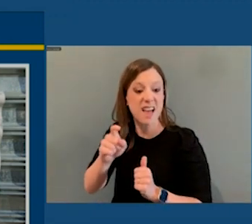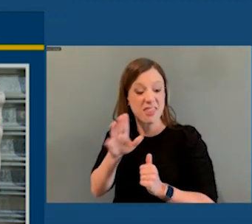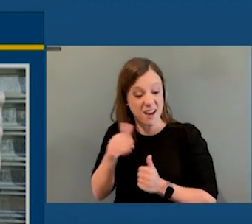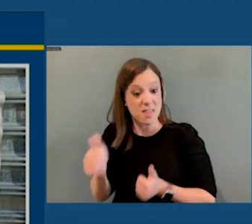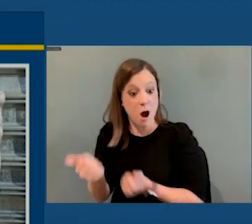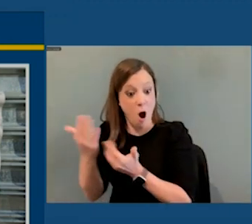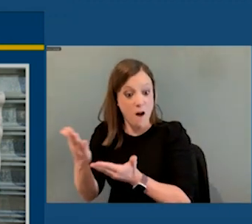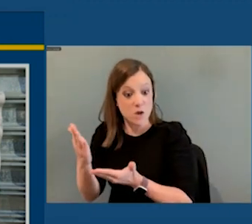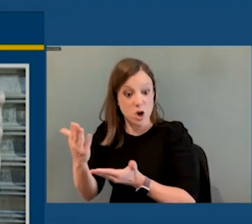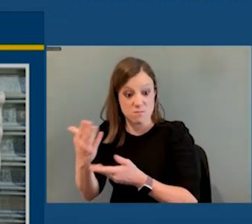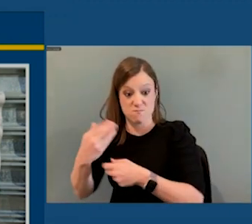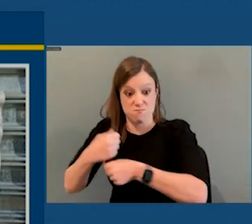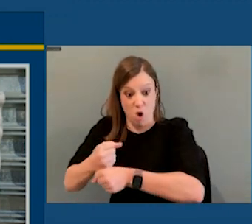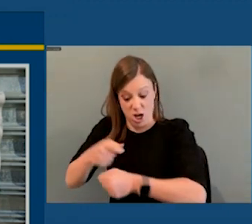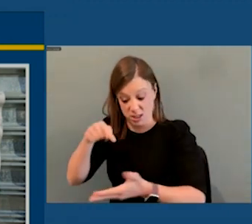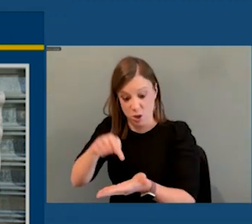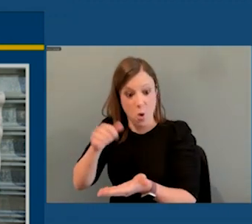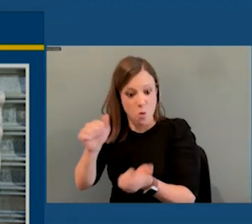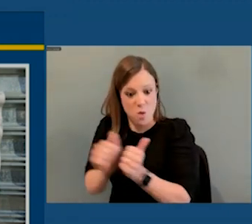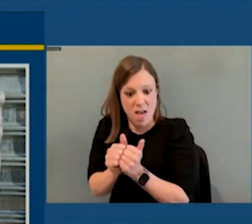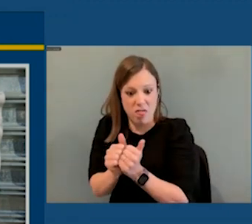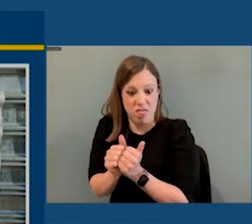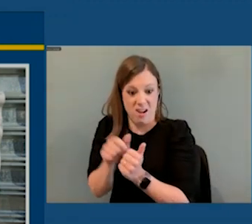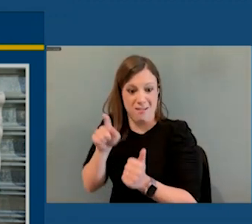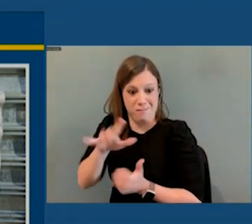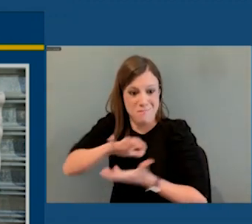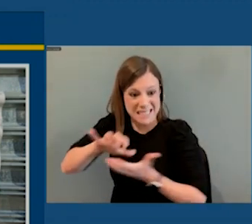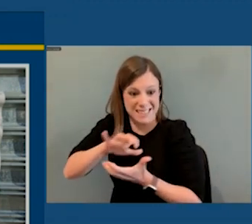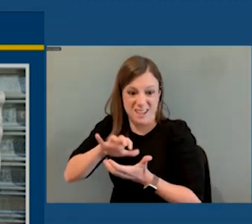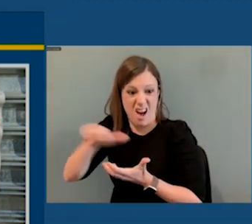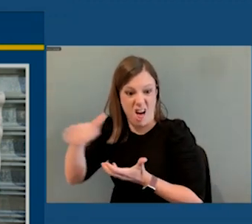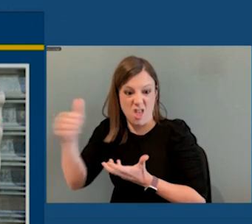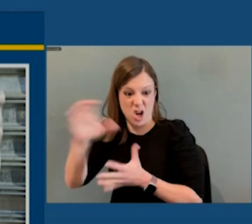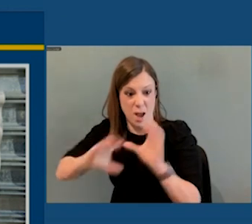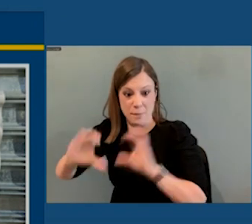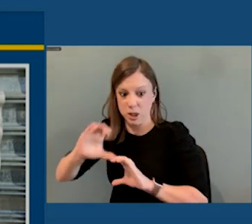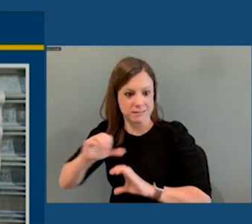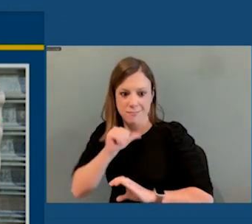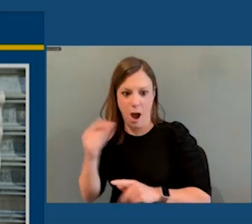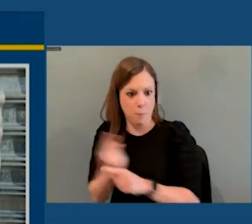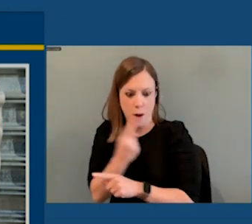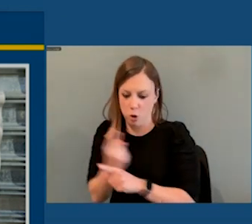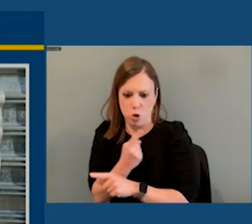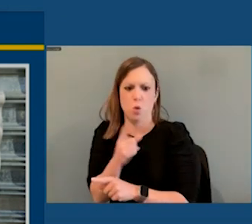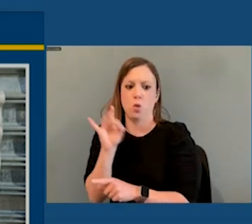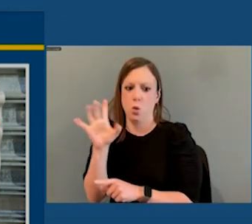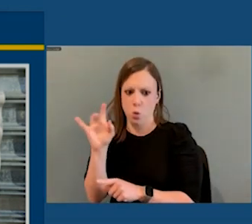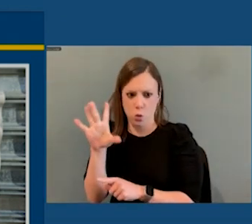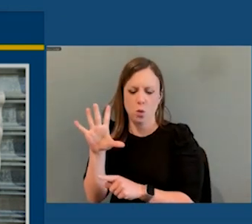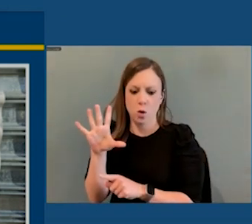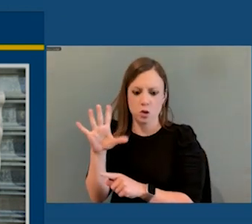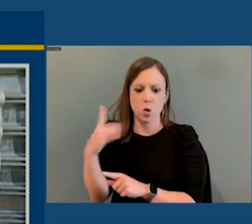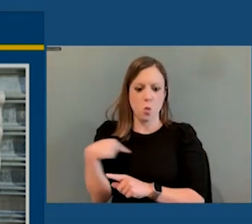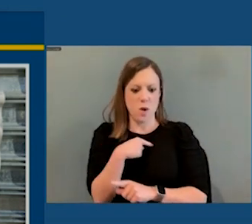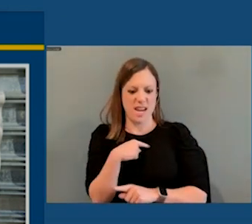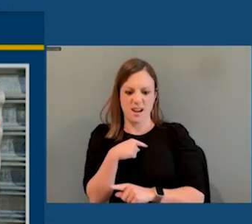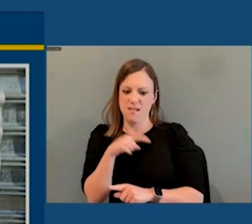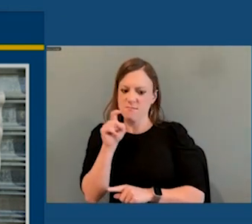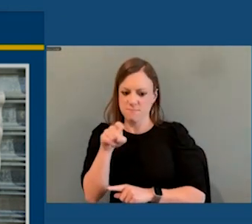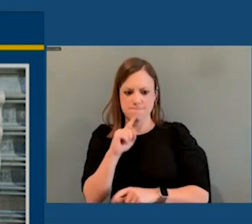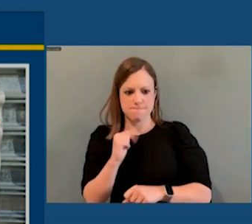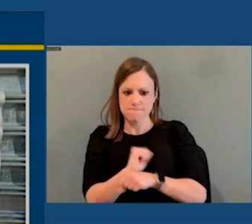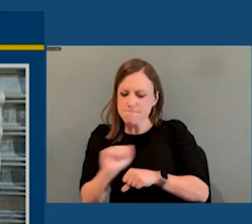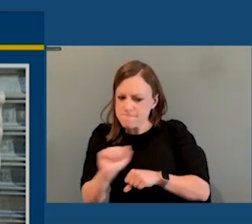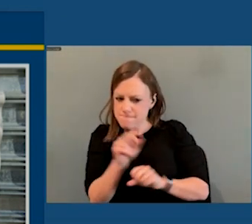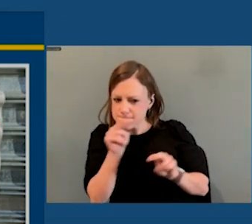down. We are up against thousands of illicit shops, as well as bureaucratic inertia, and didn't have the laws